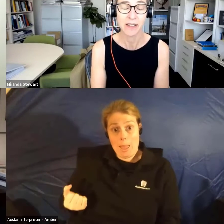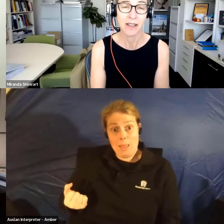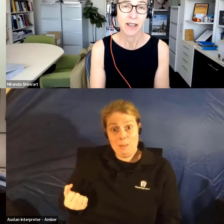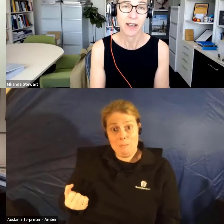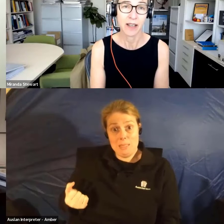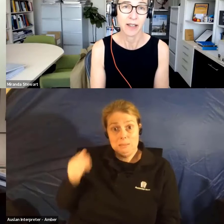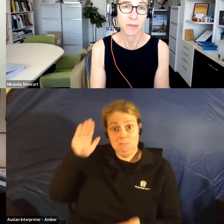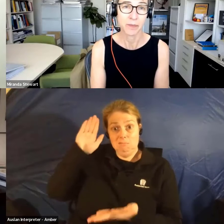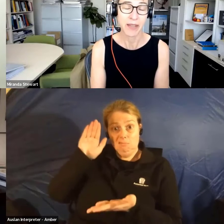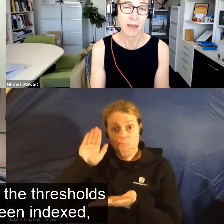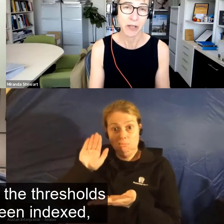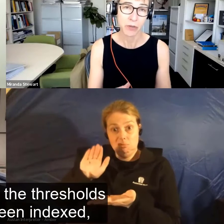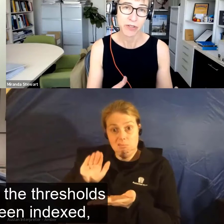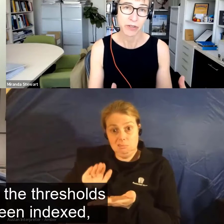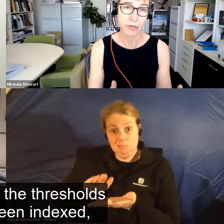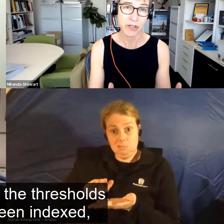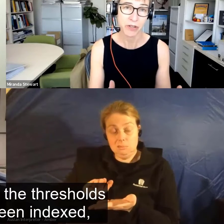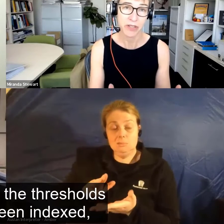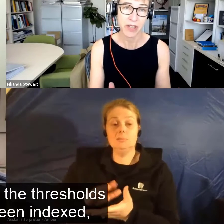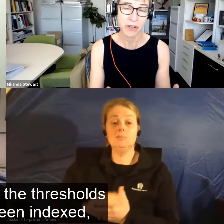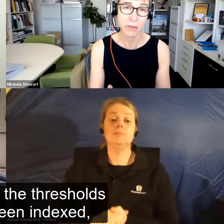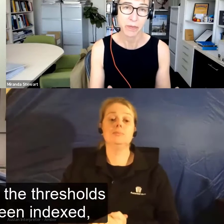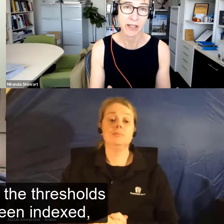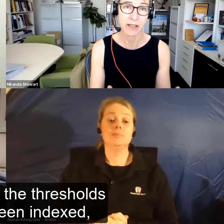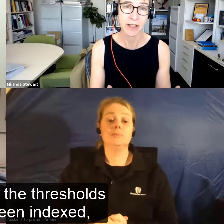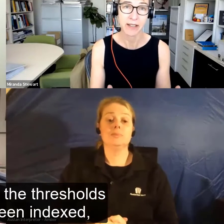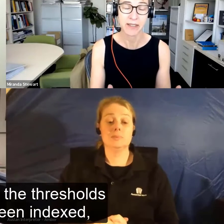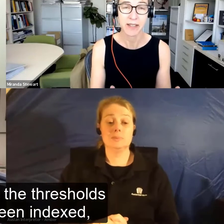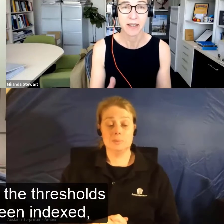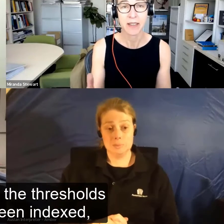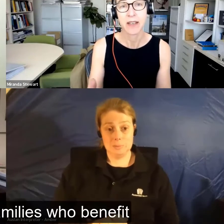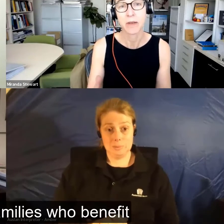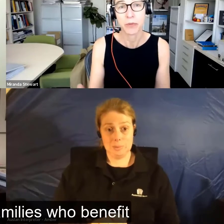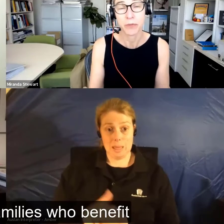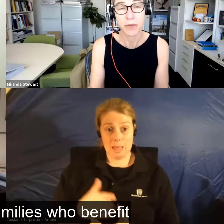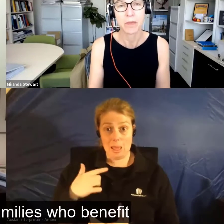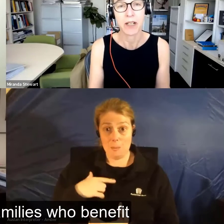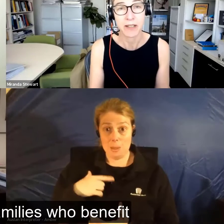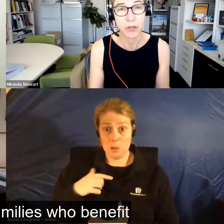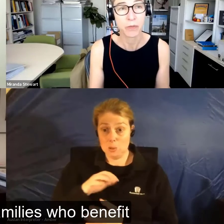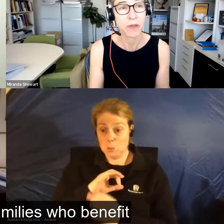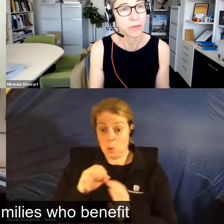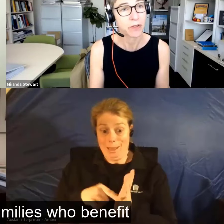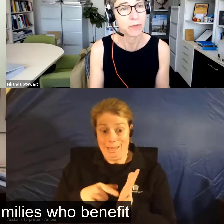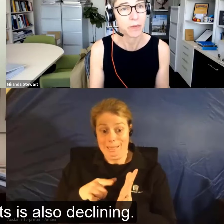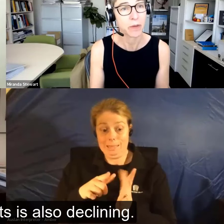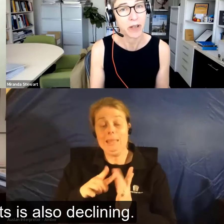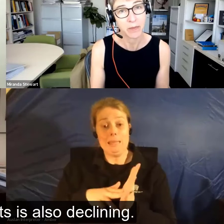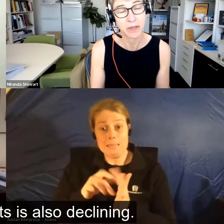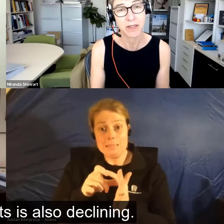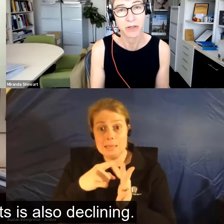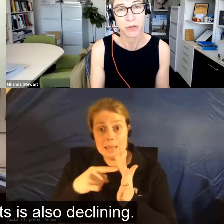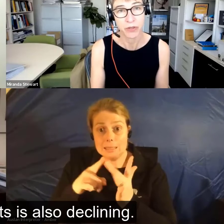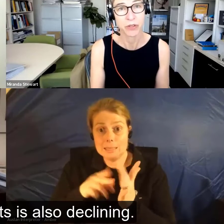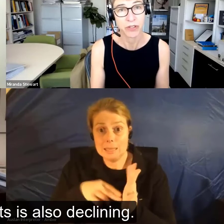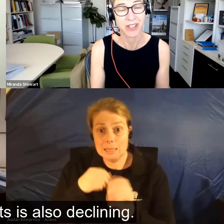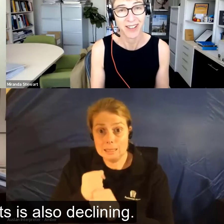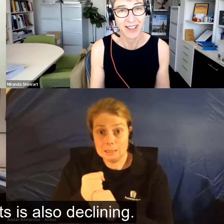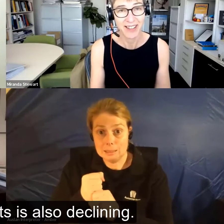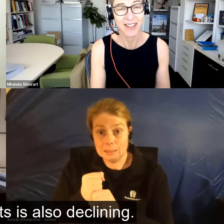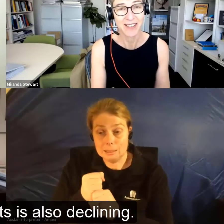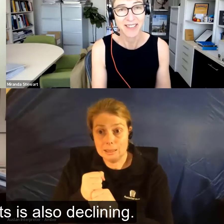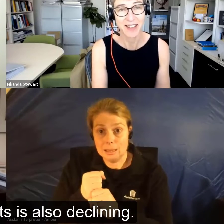declining. And because the thresholds have not been indexed, the number of families who benefit from the payments is